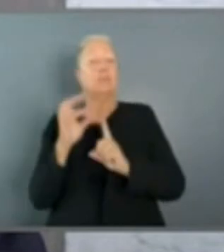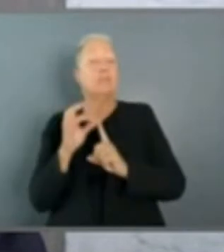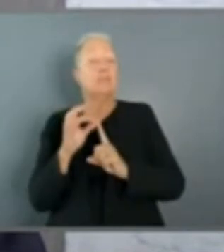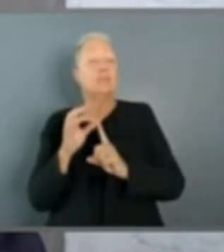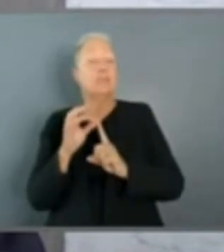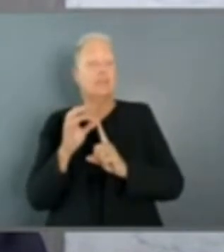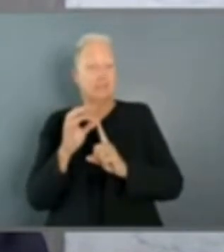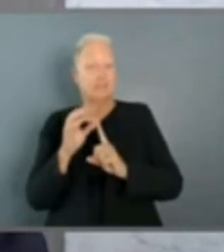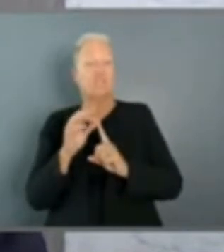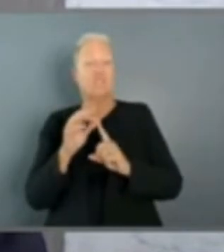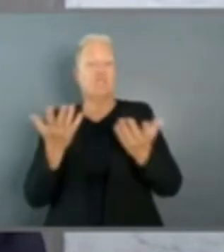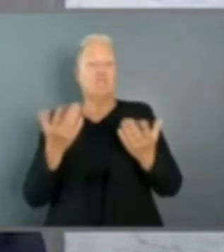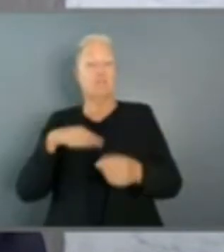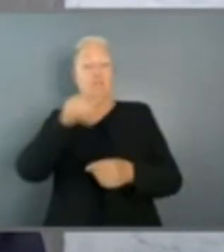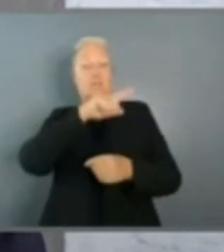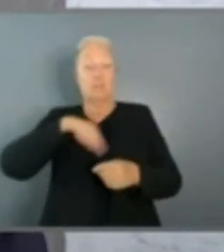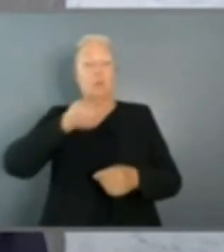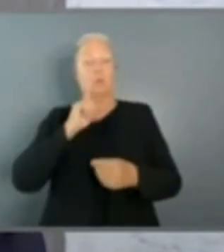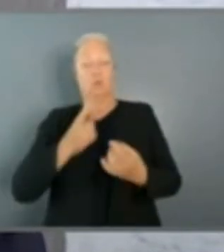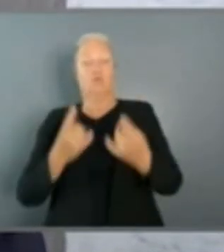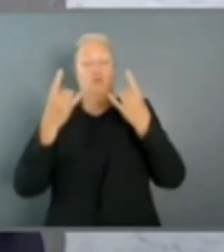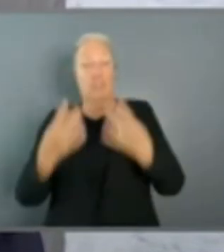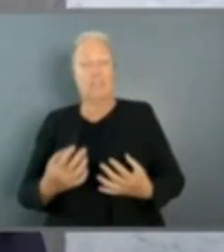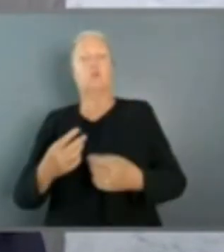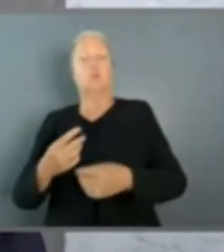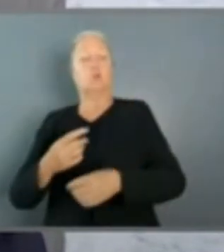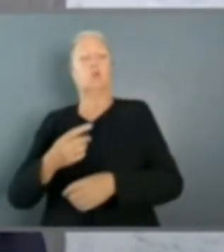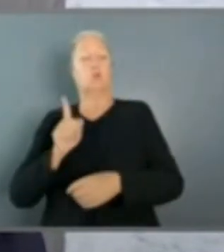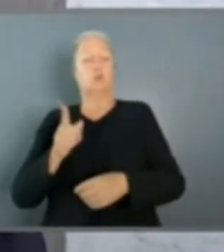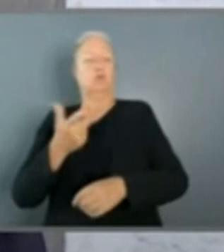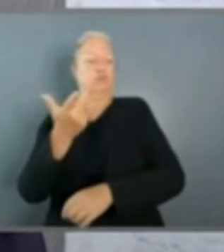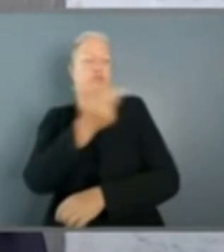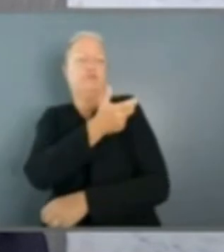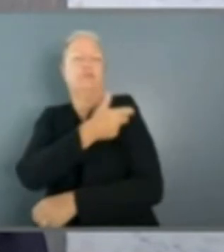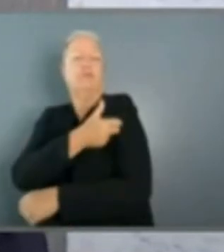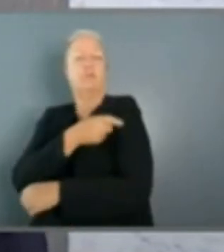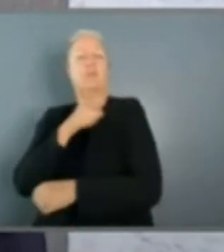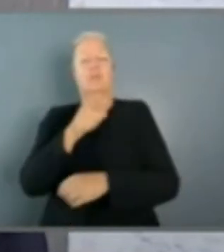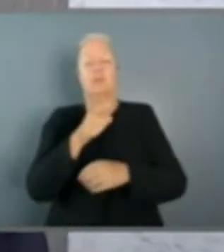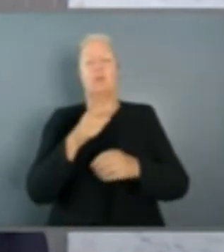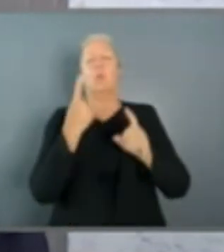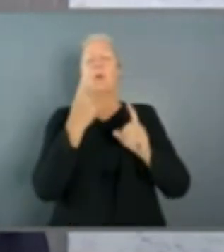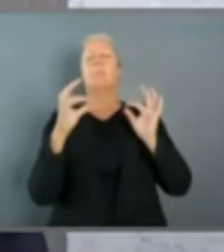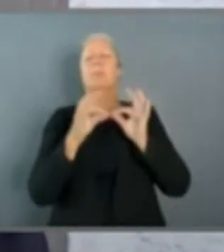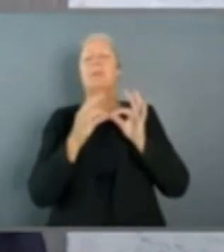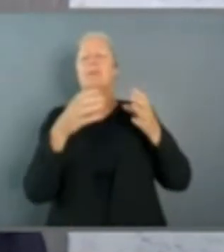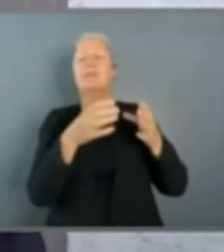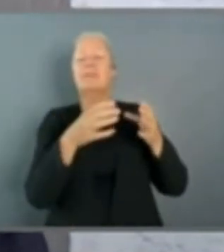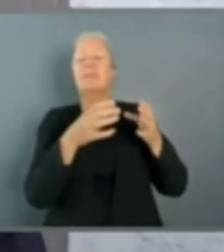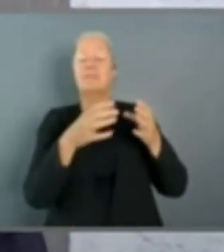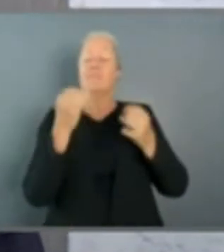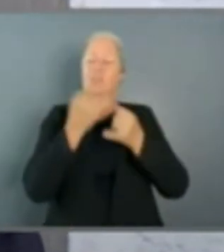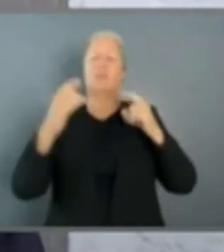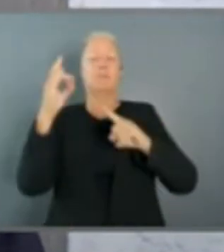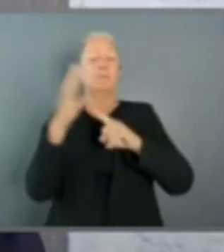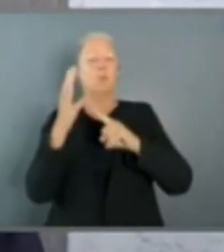the next phase of this rollout of AstraZeneca across Australia. So critical for Australia's success